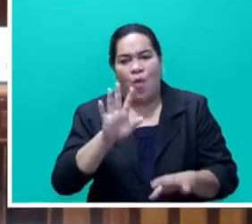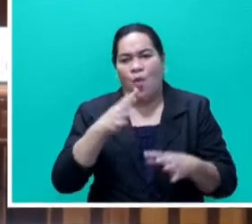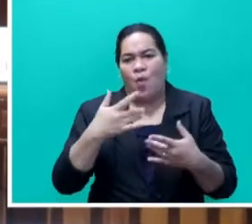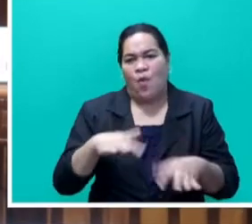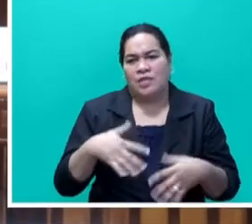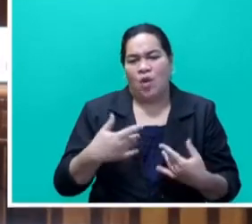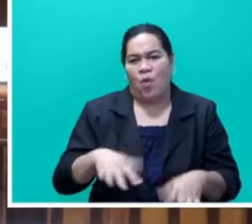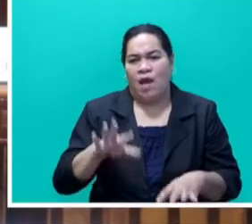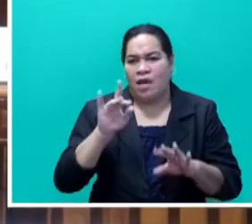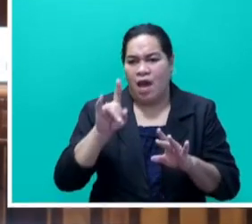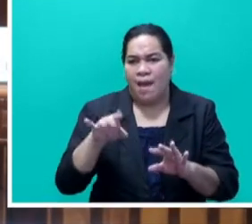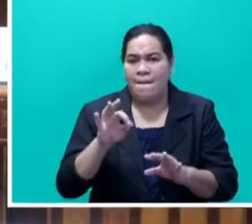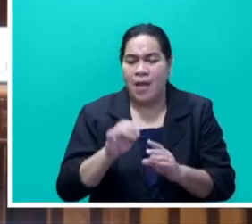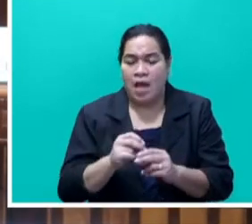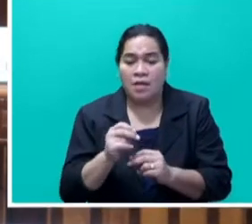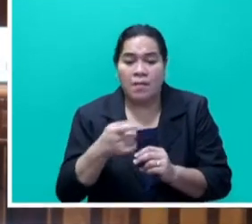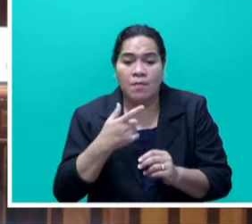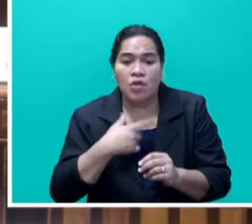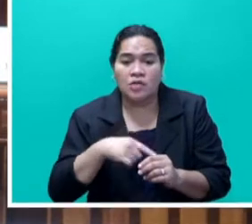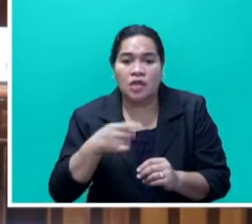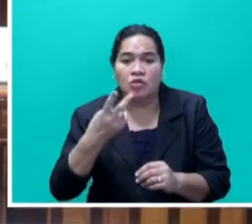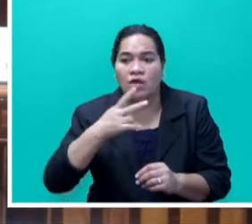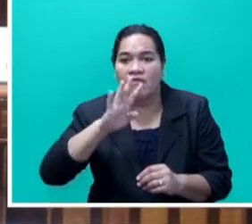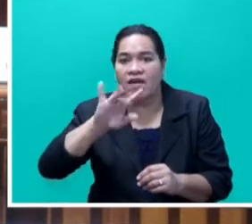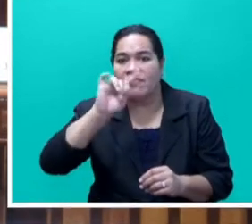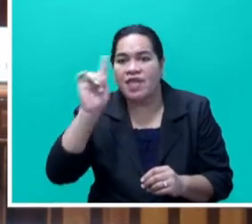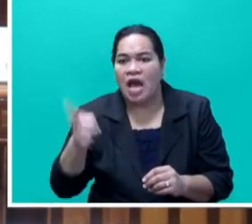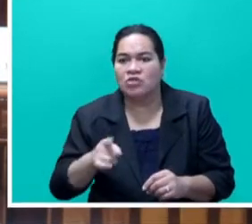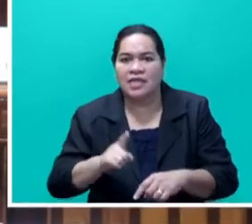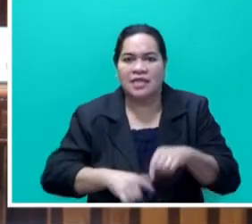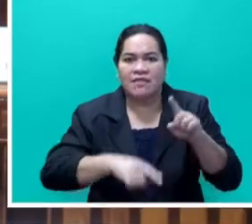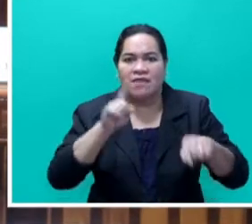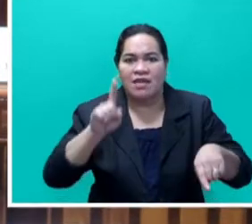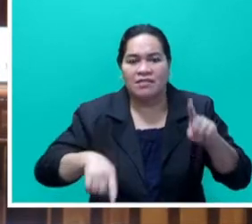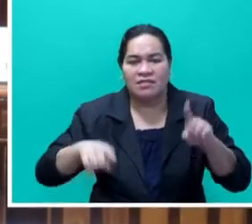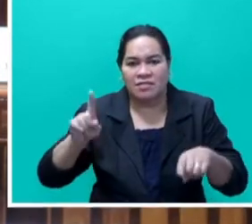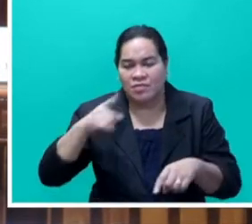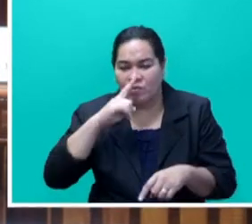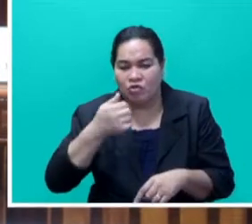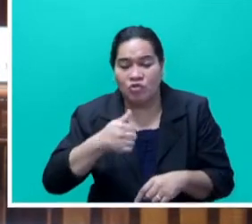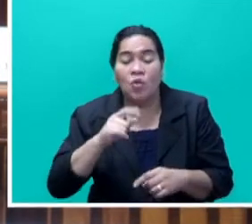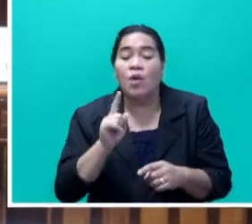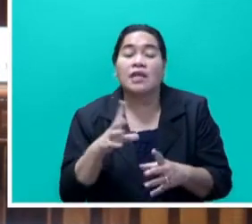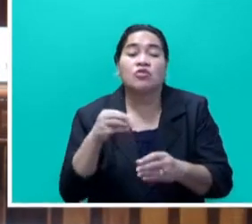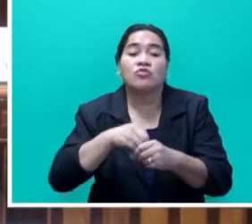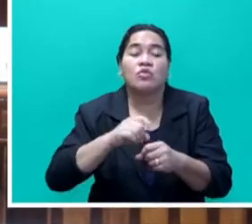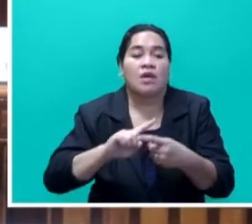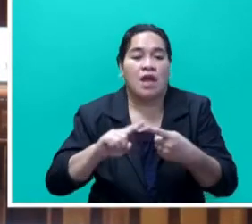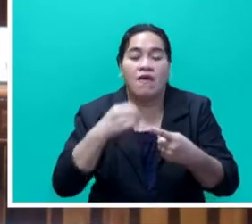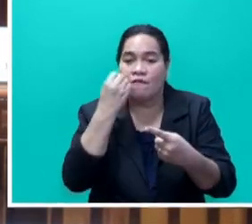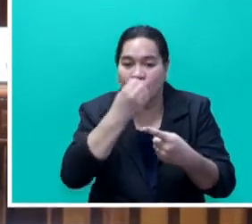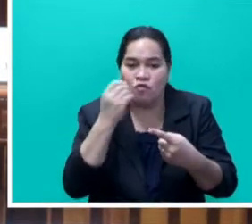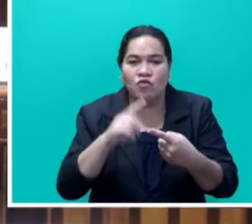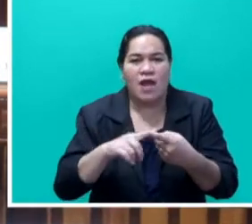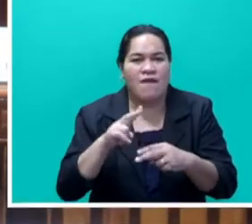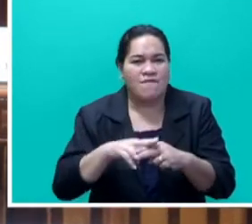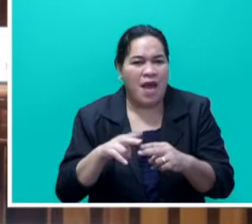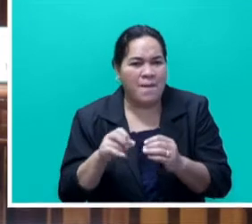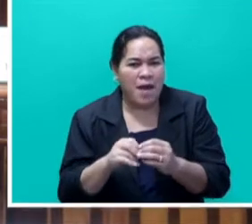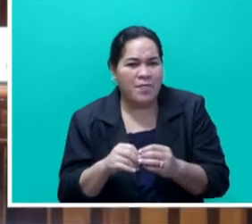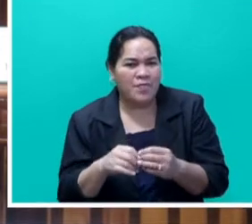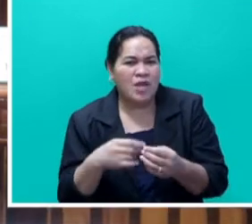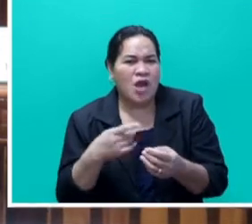its estimated 25,000 different uses. This include food, fiber, ropes,